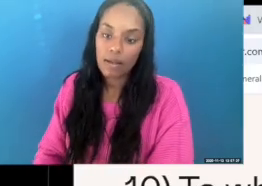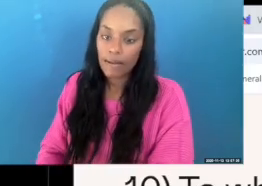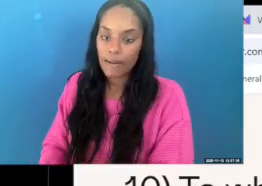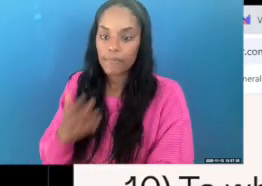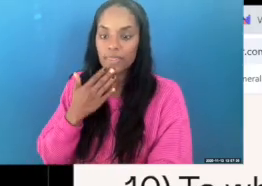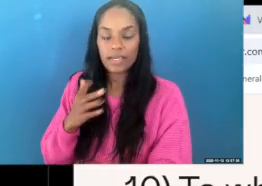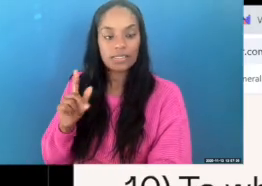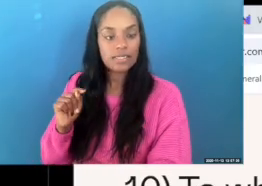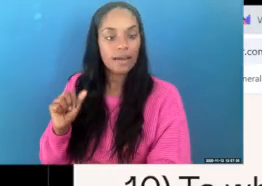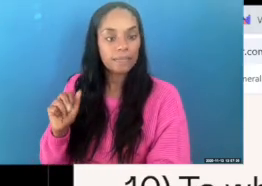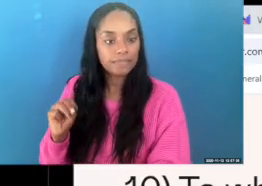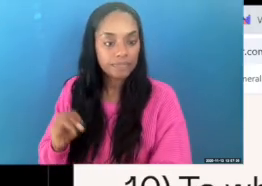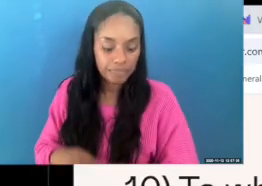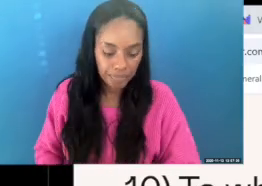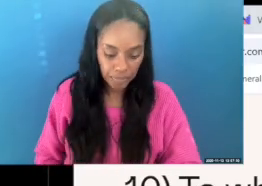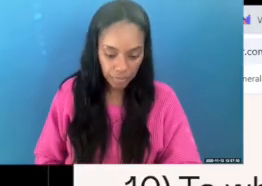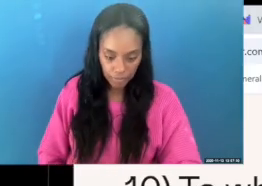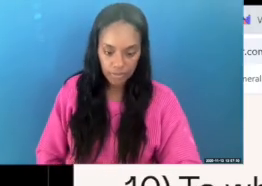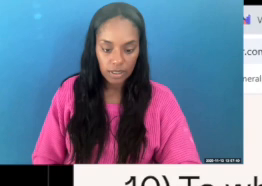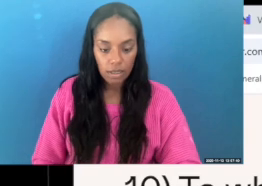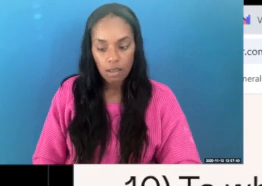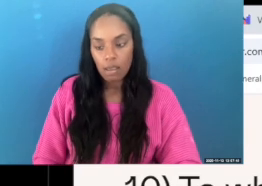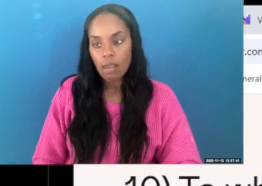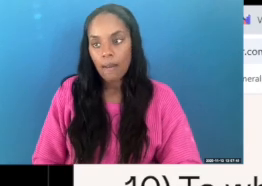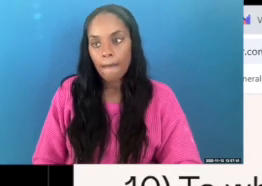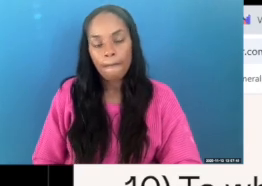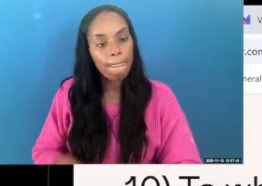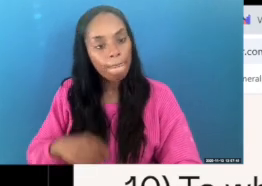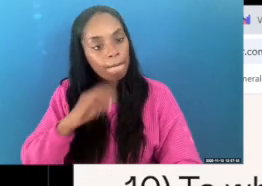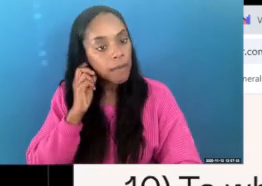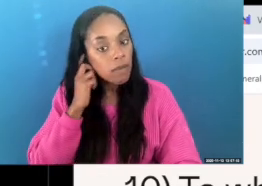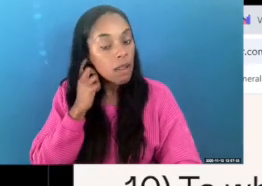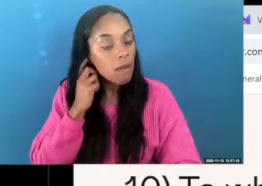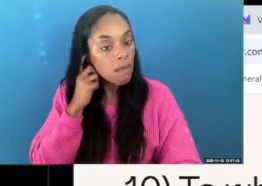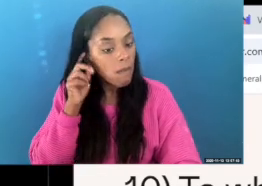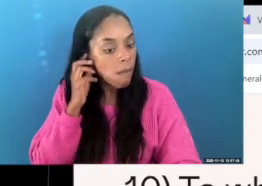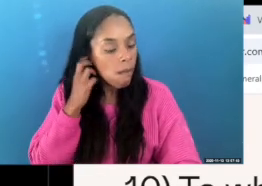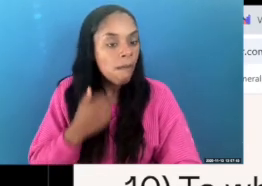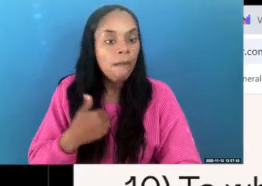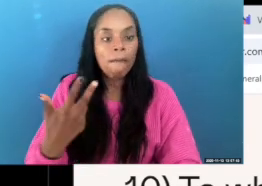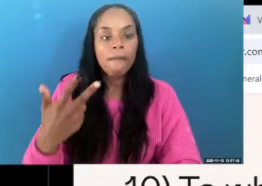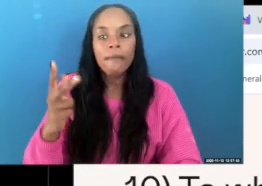talk offline like we have in the past. I'm happy to do that. So thank you again for asking the question.